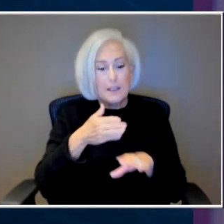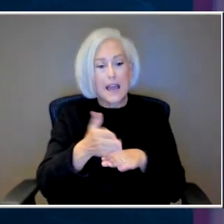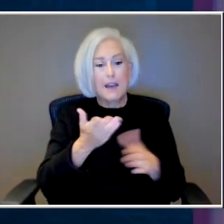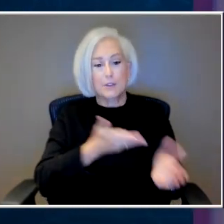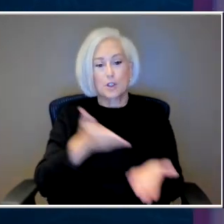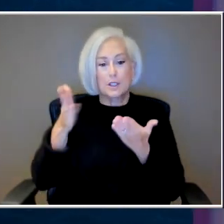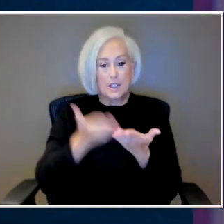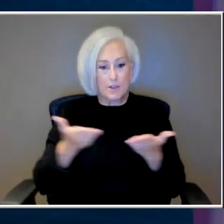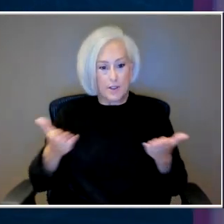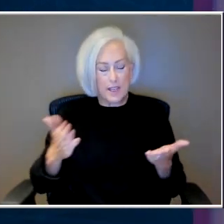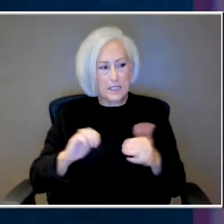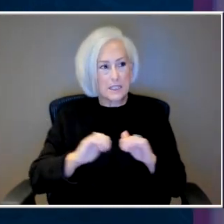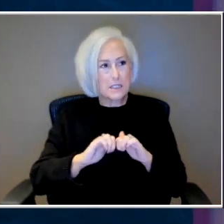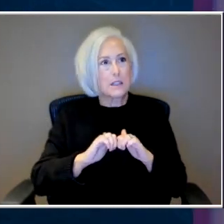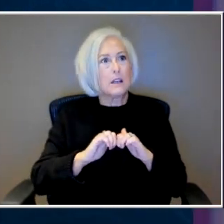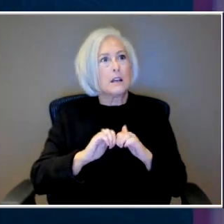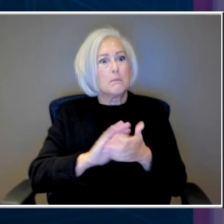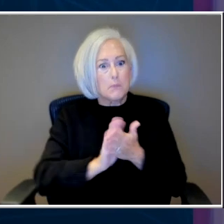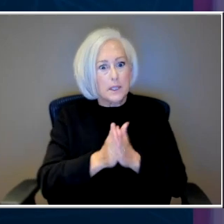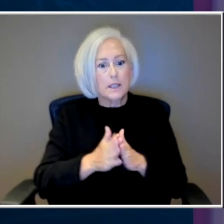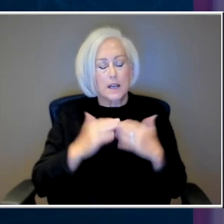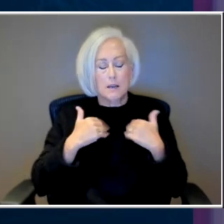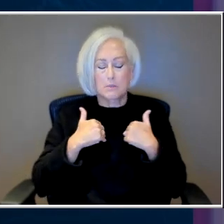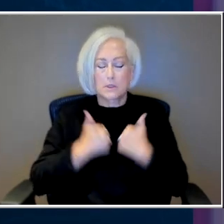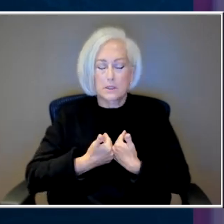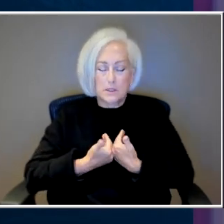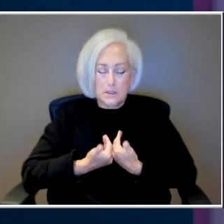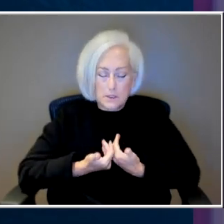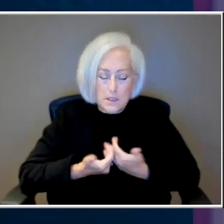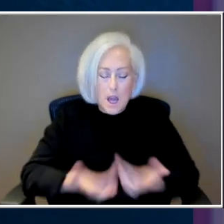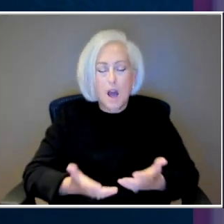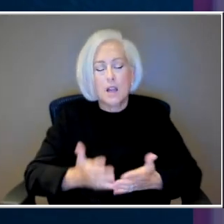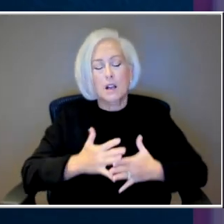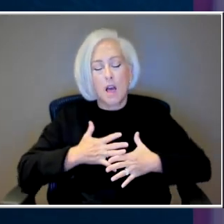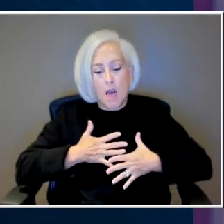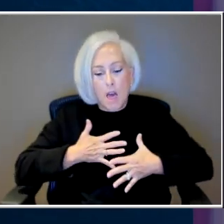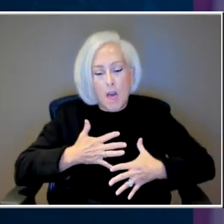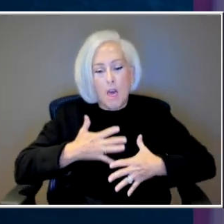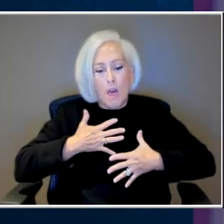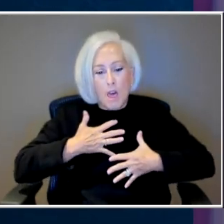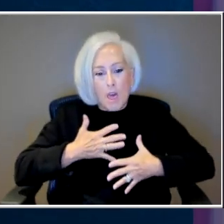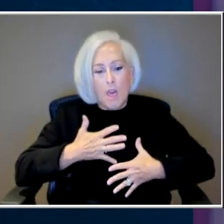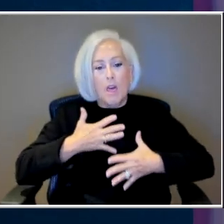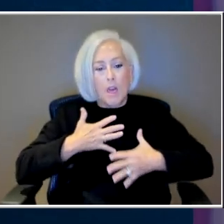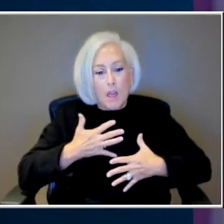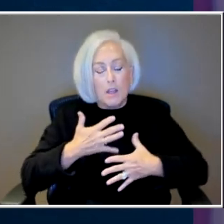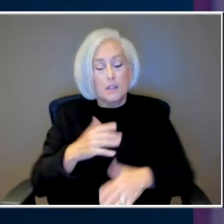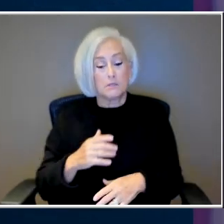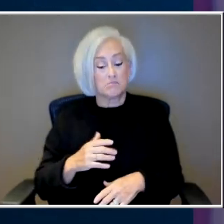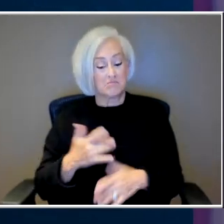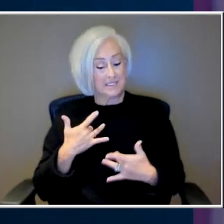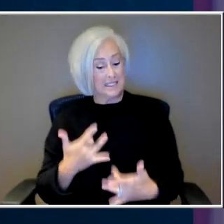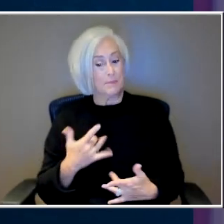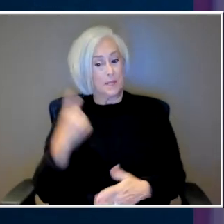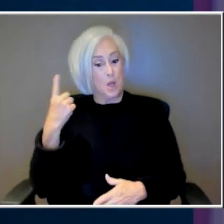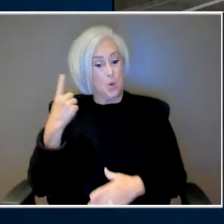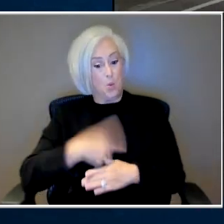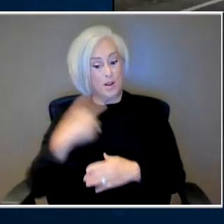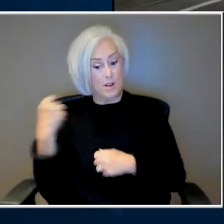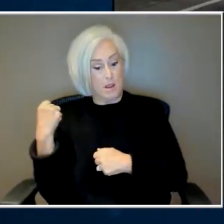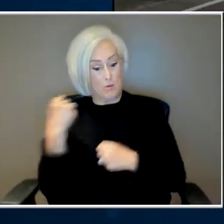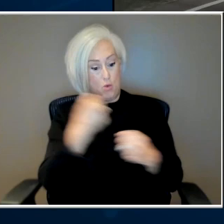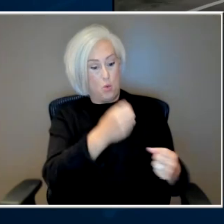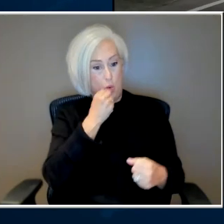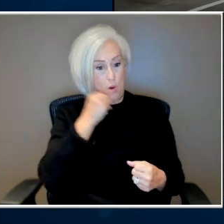tired and really winded. And what would normally take me about a day to get back took me about 2.5 days to get home.